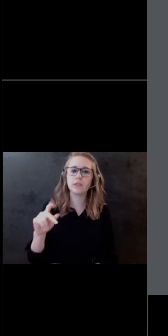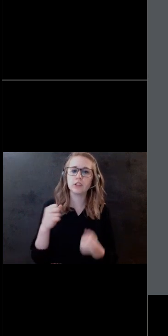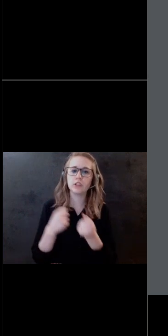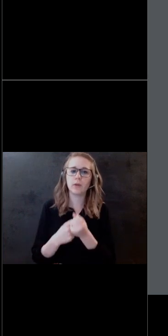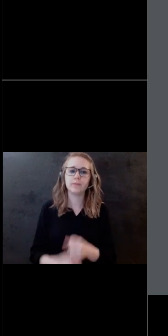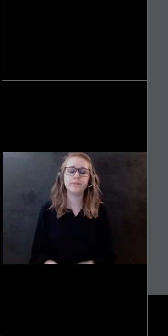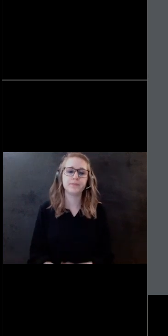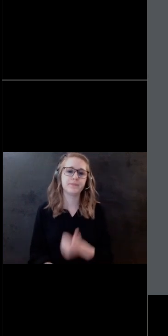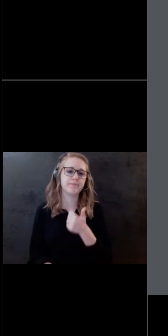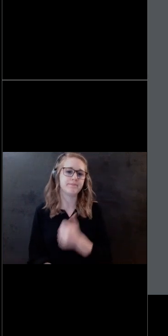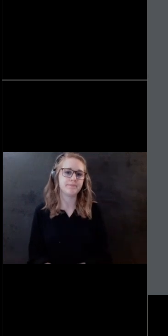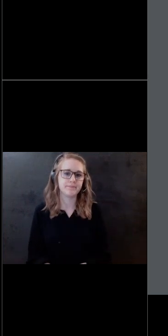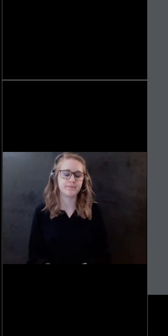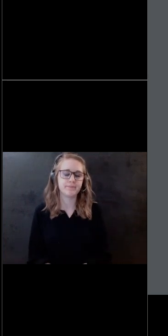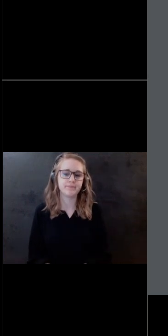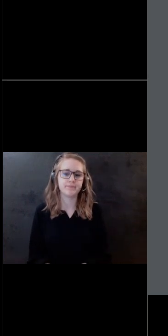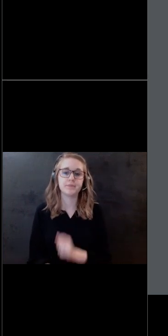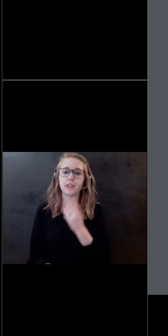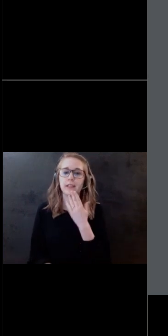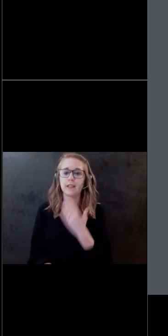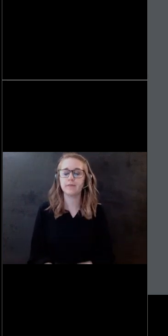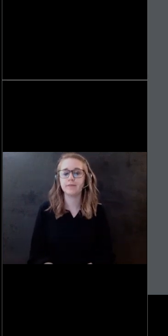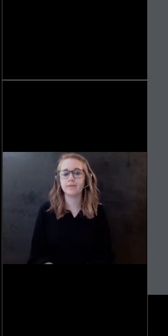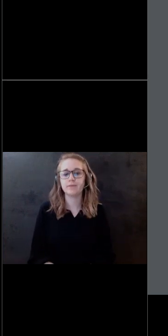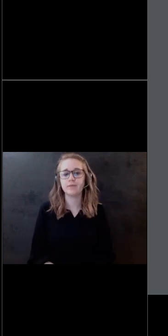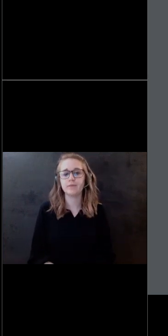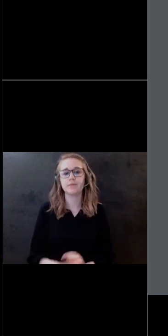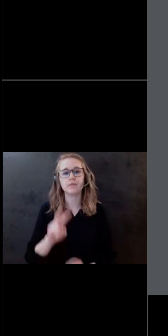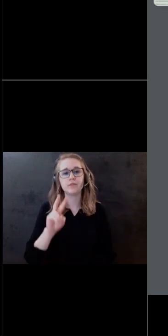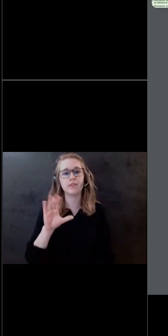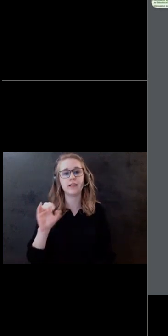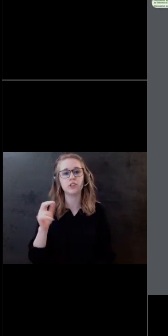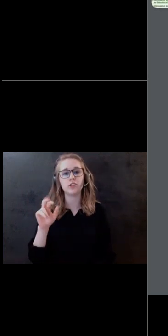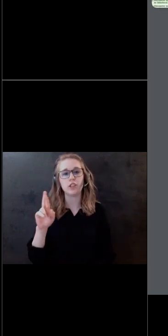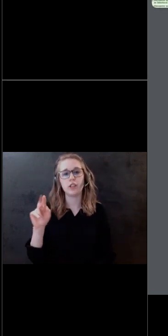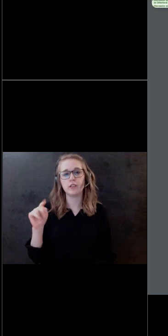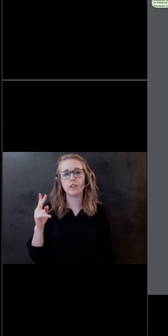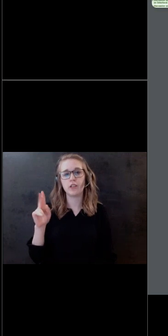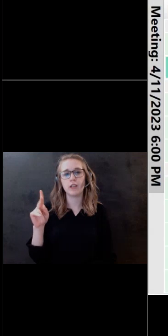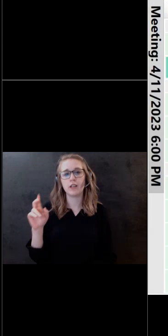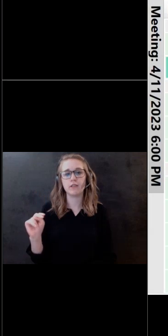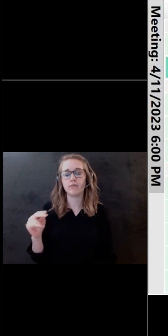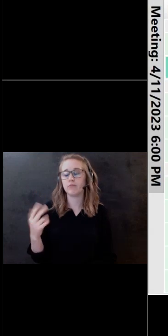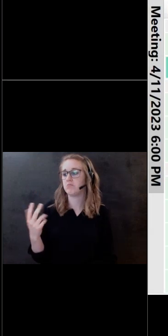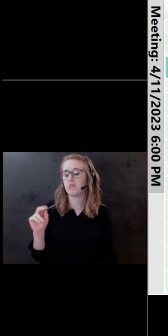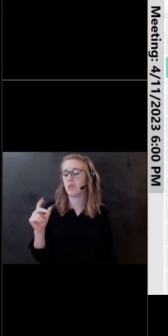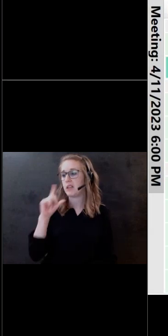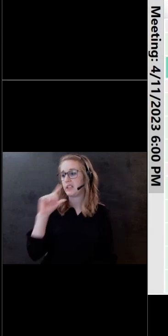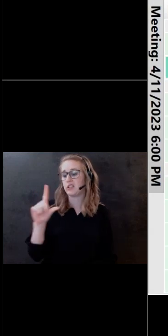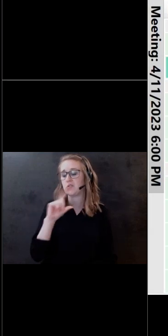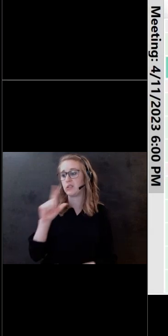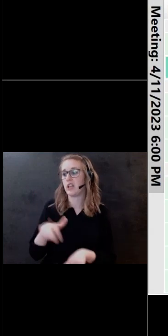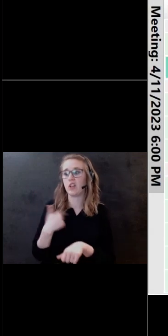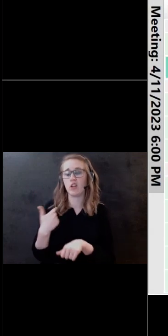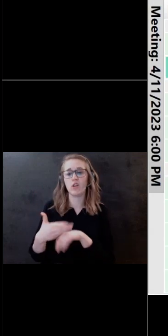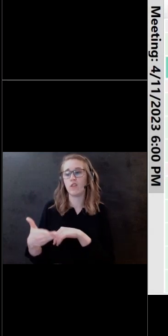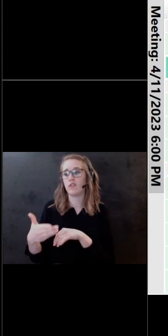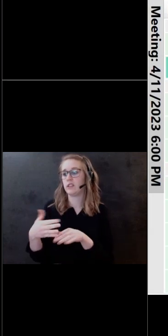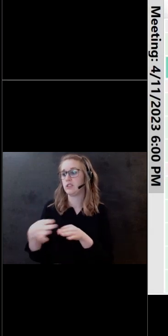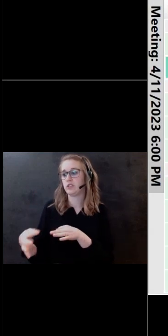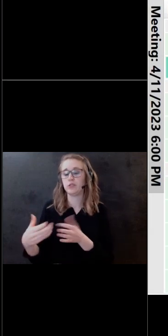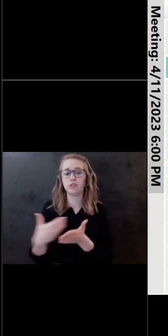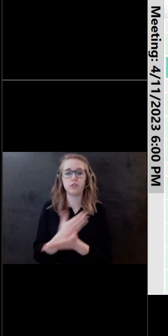no problem. Thank you, board member. Vice Chair Turkin. No, I think this is long overdue. New board, new vision.